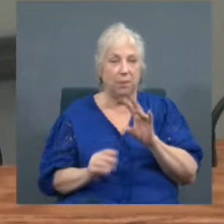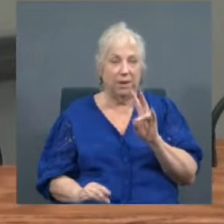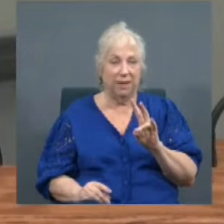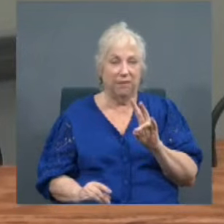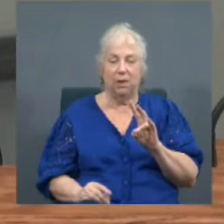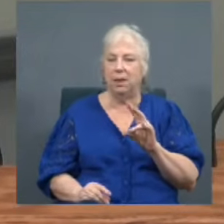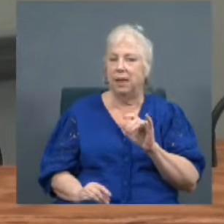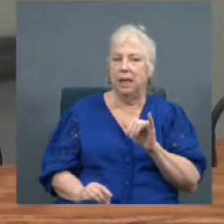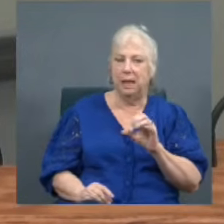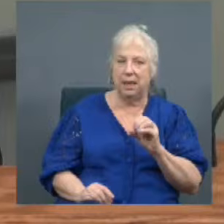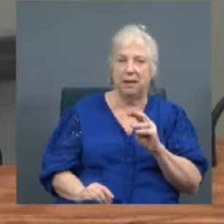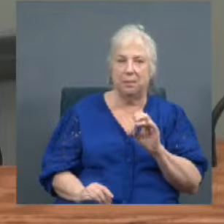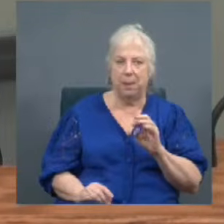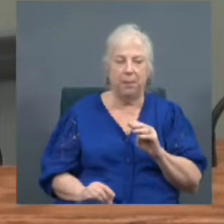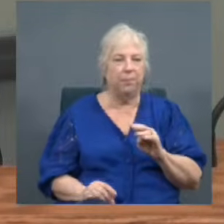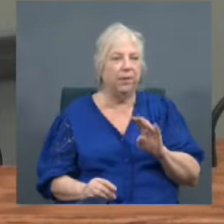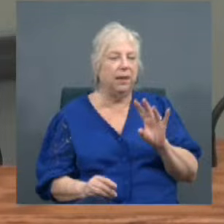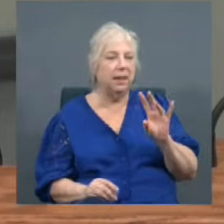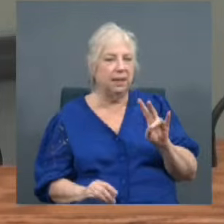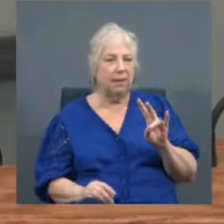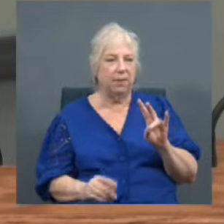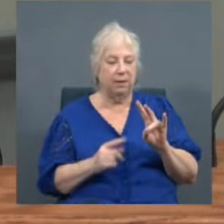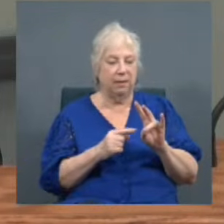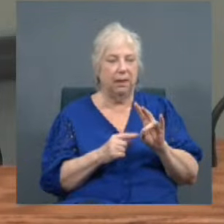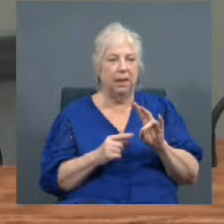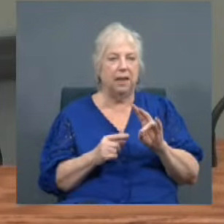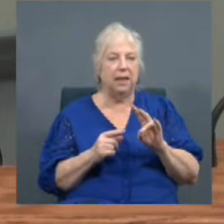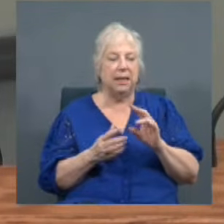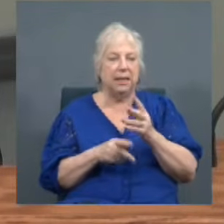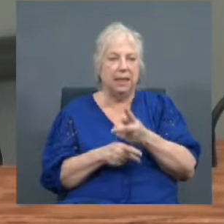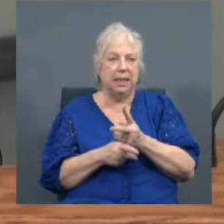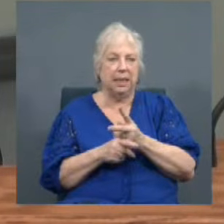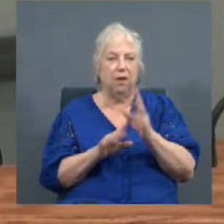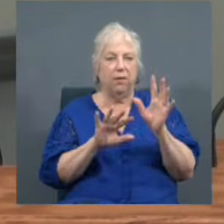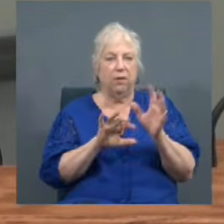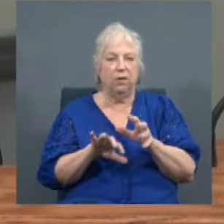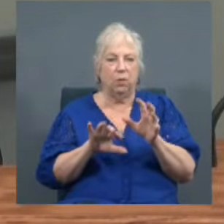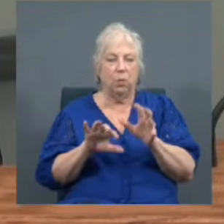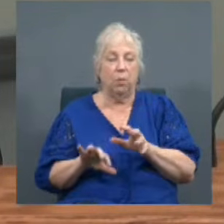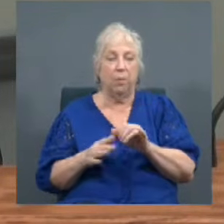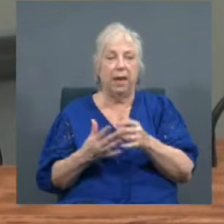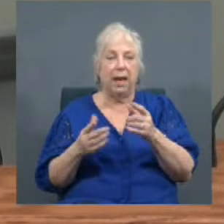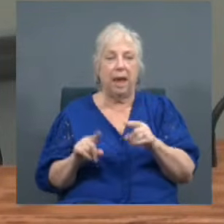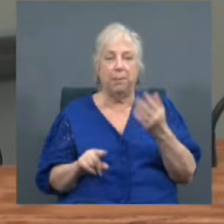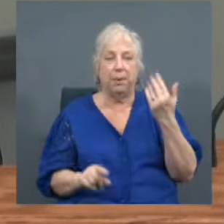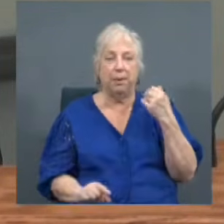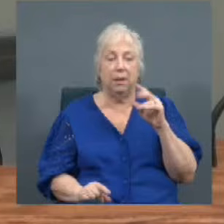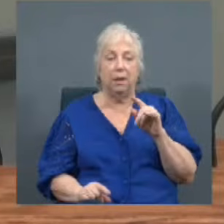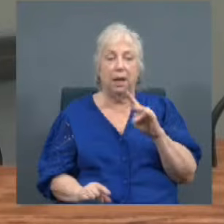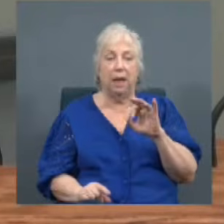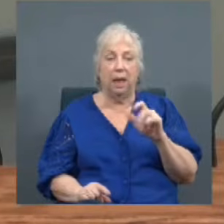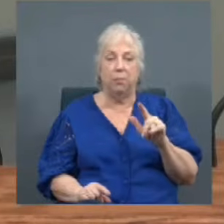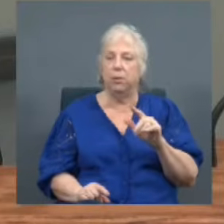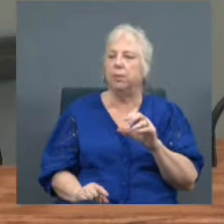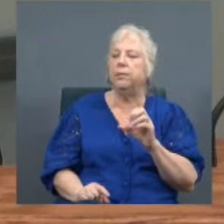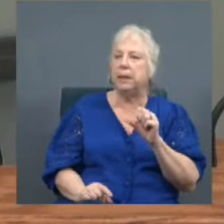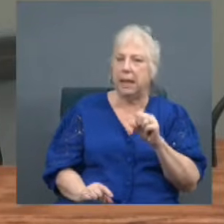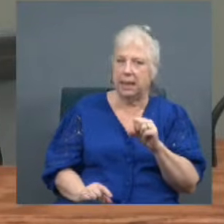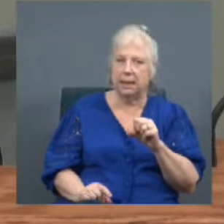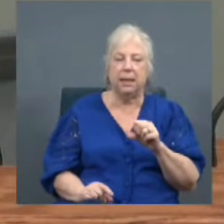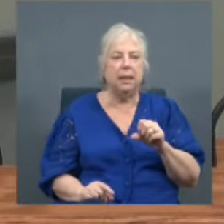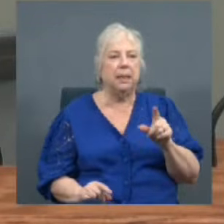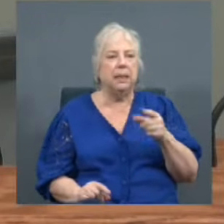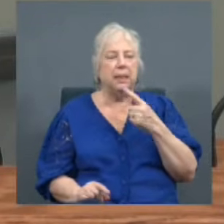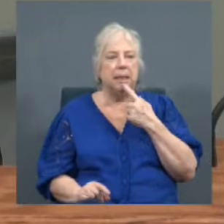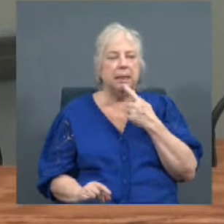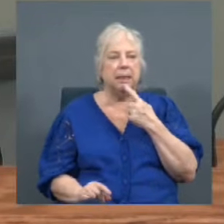7 is the one that, it takes care of the storms that happened in April. Yes. And, it